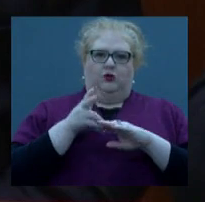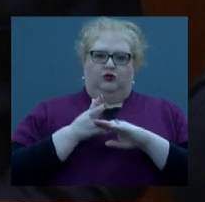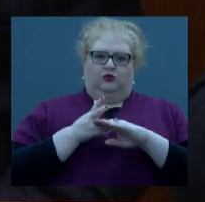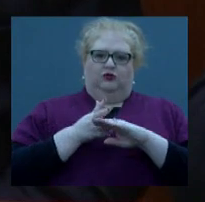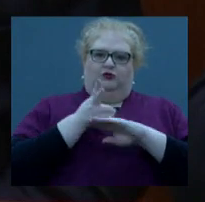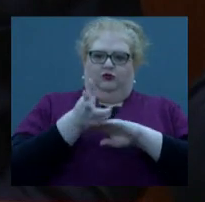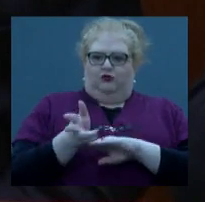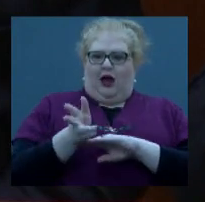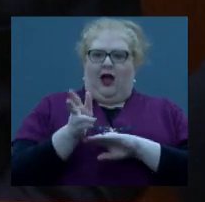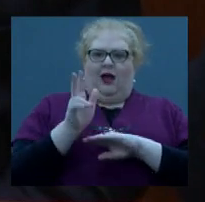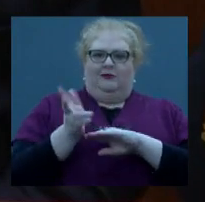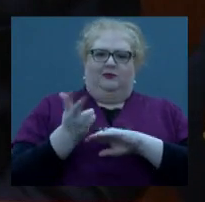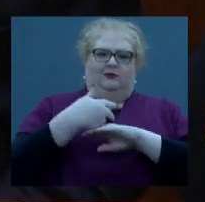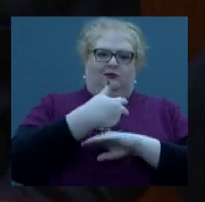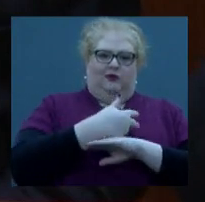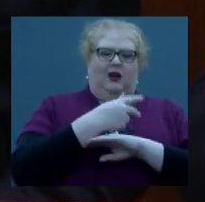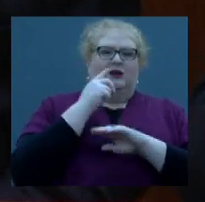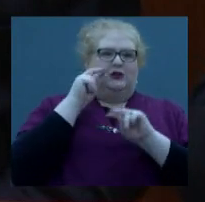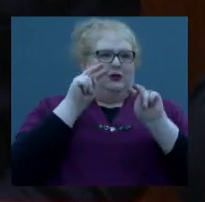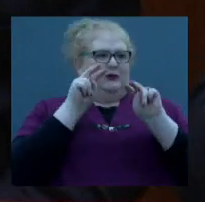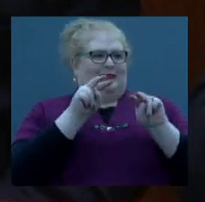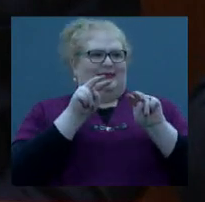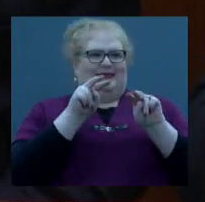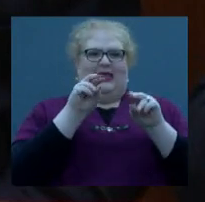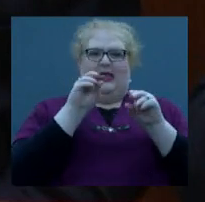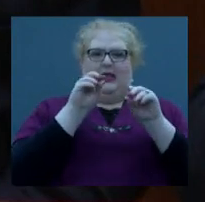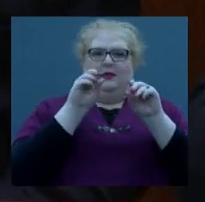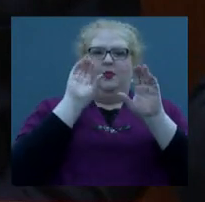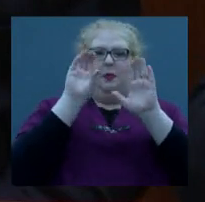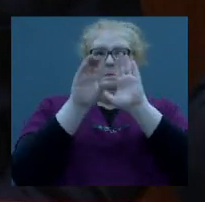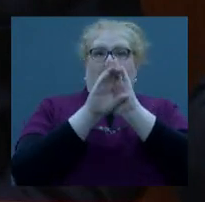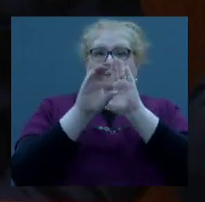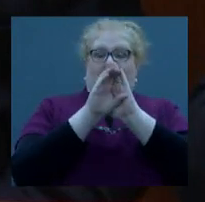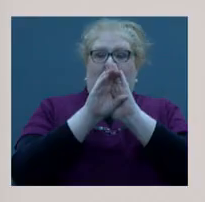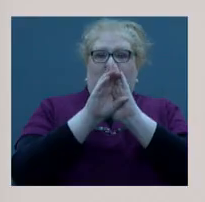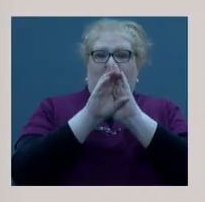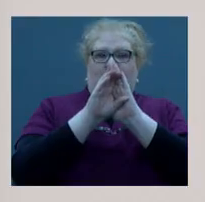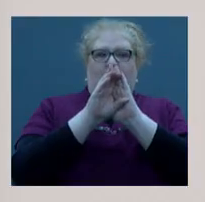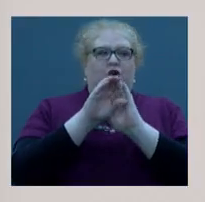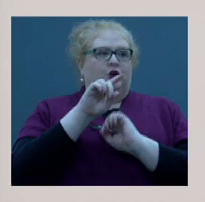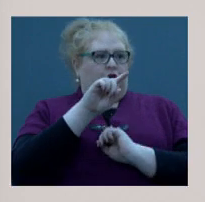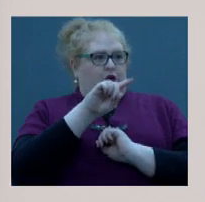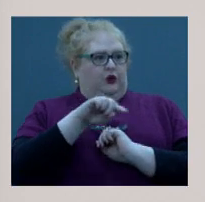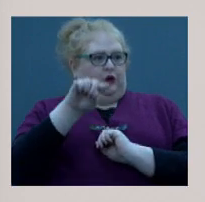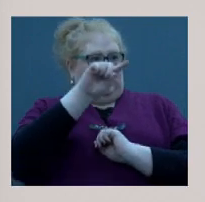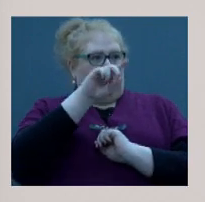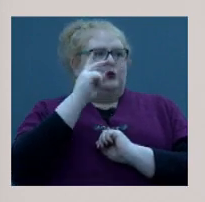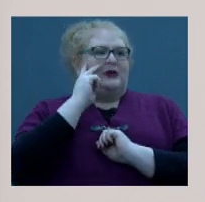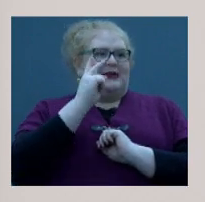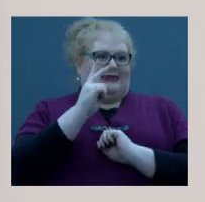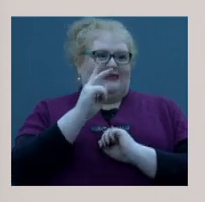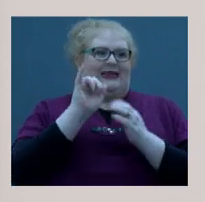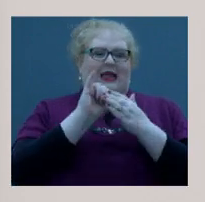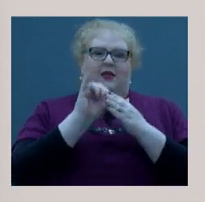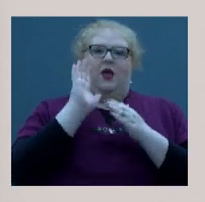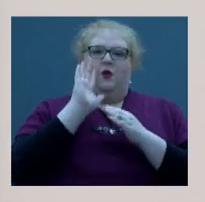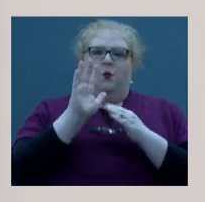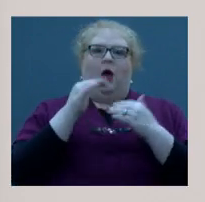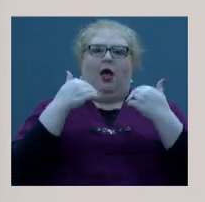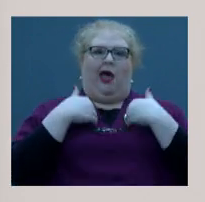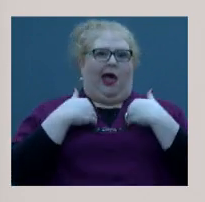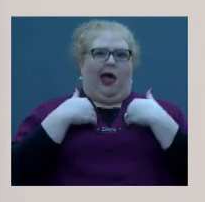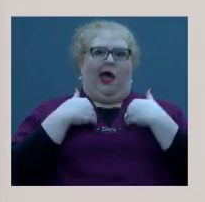you know, as you see in the queuing lanes on there, there is going to be movement that's going to be